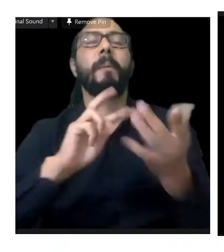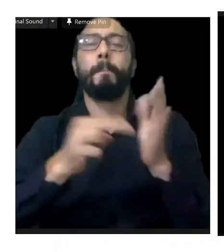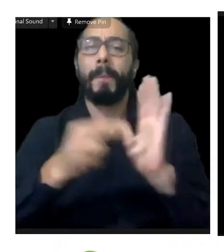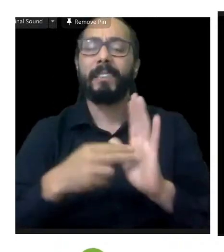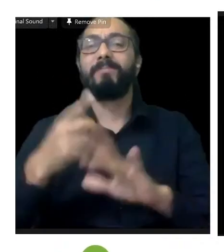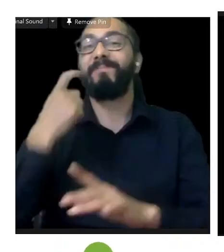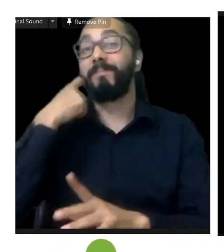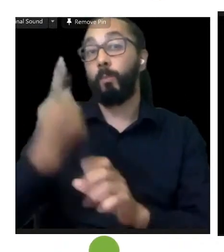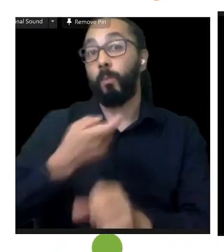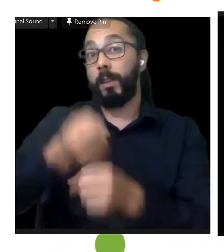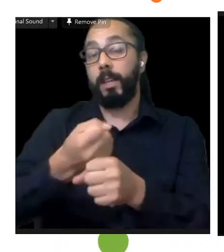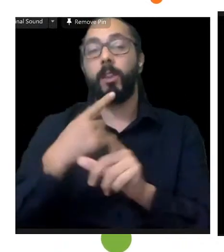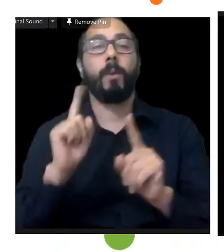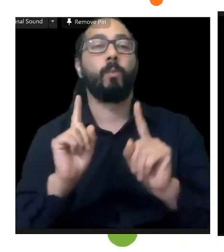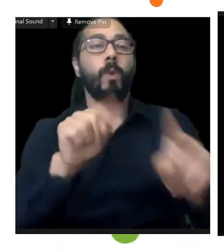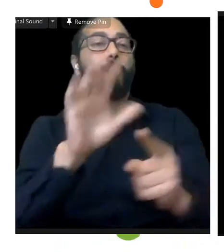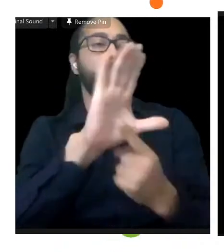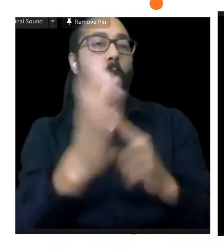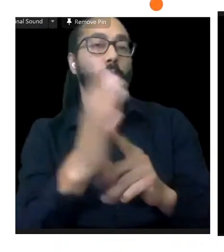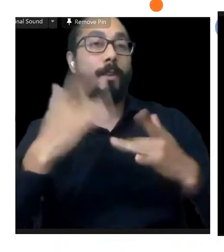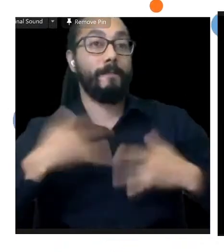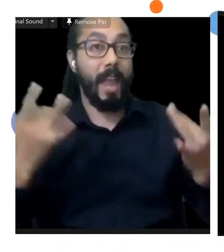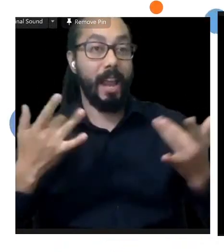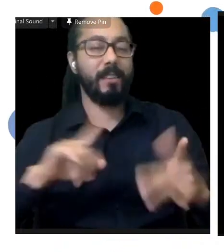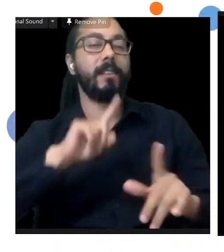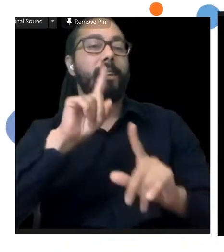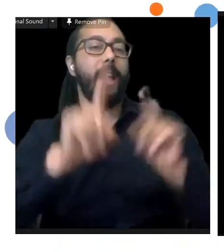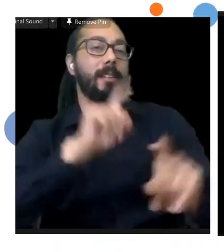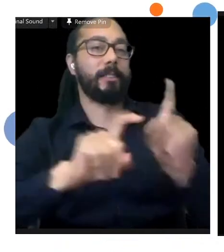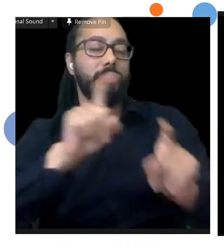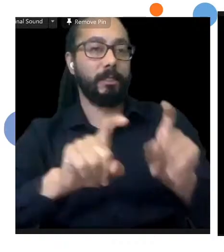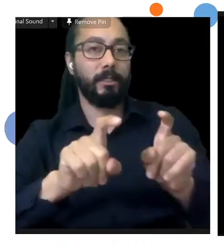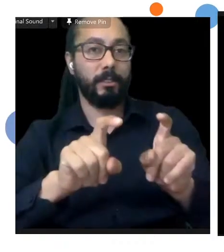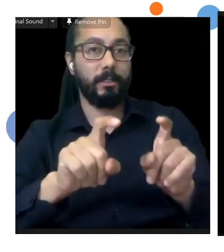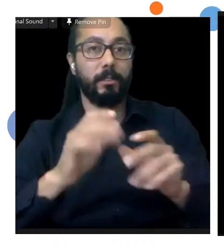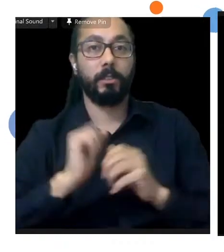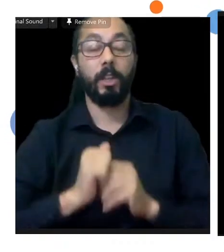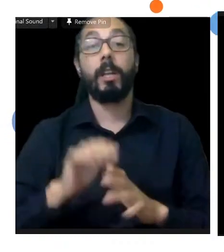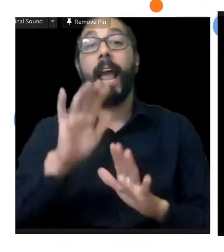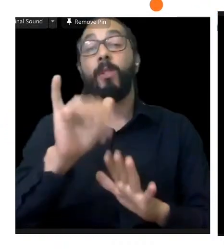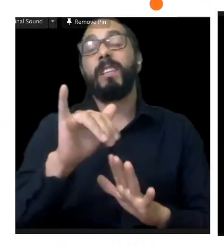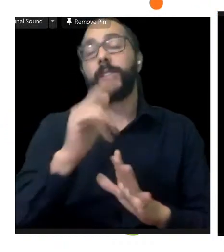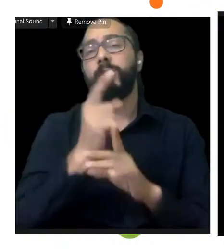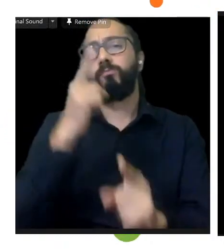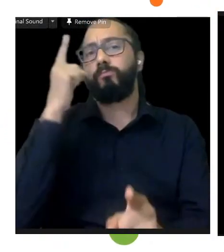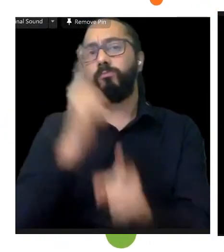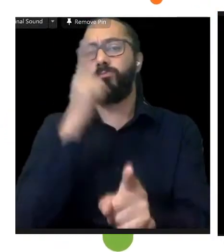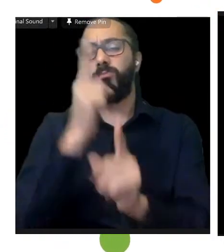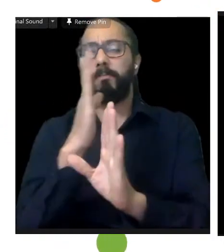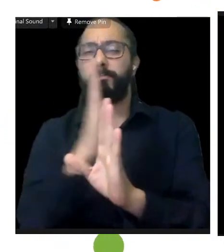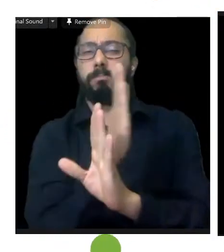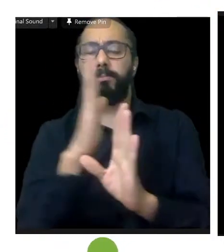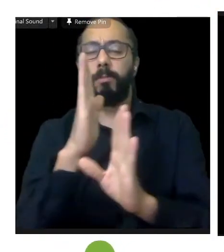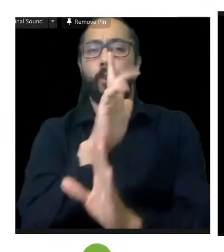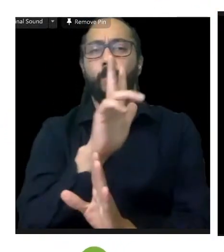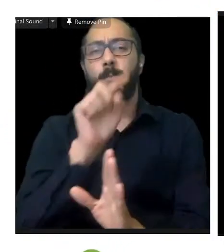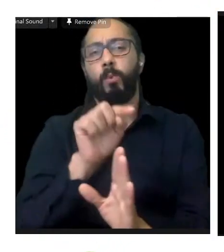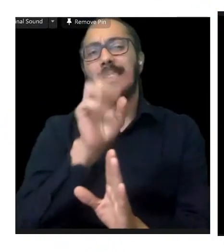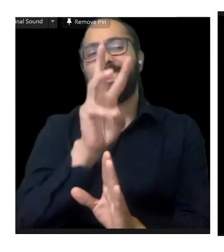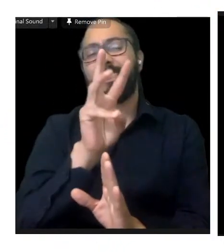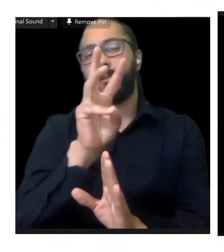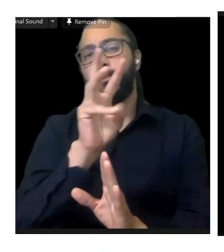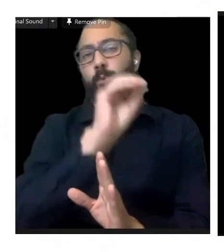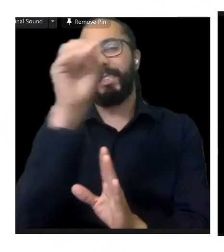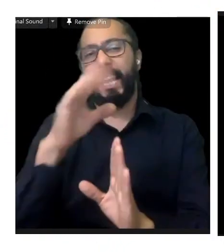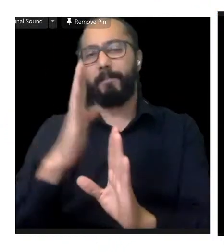months. And the other thing is that this is accurate plus or minus 3.6 percentage points, 19 times out of 20. Basically, in this